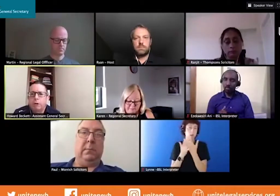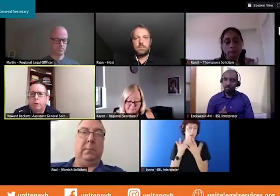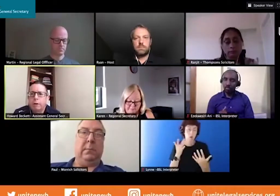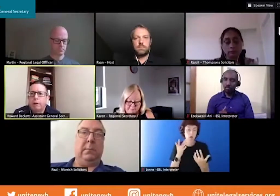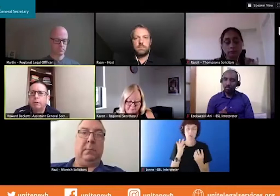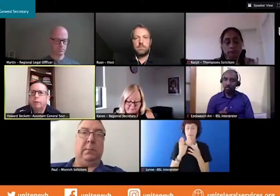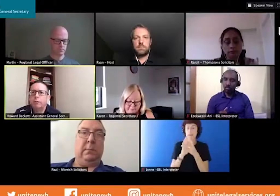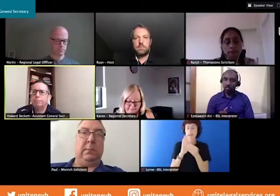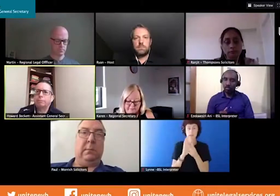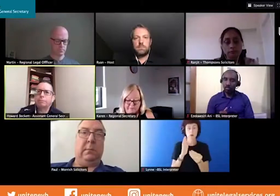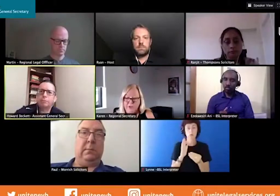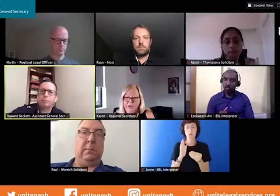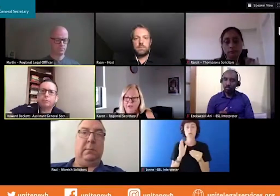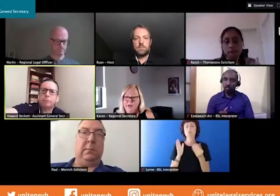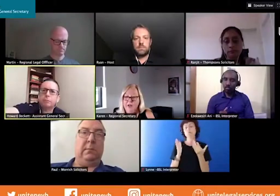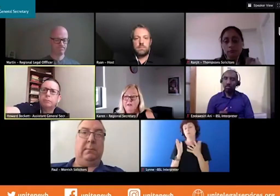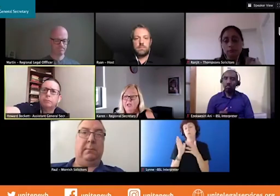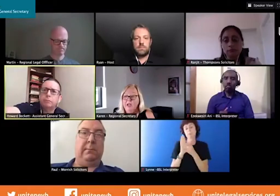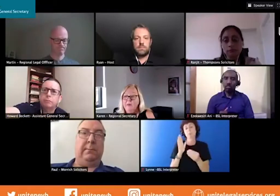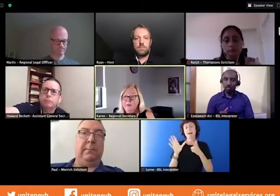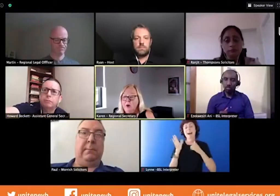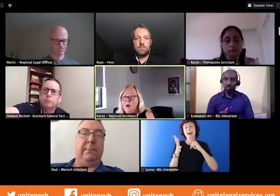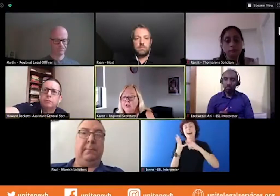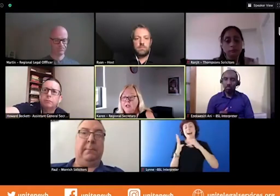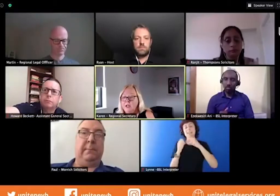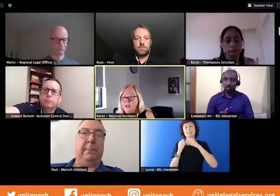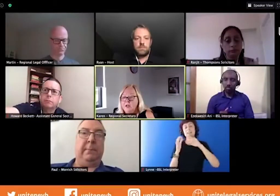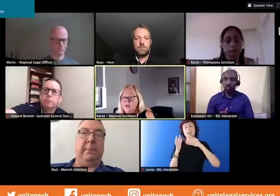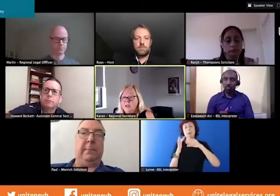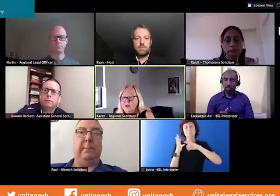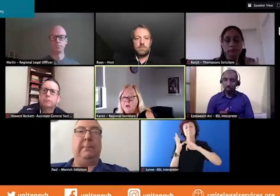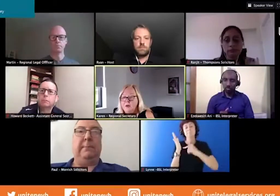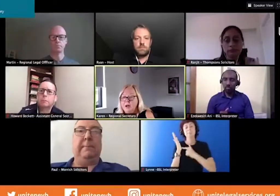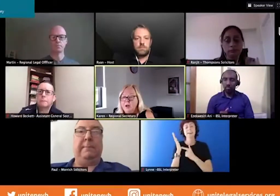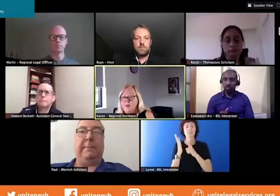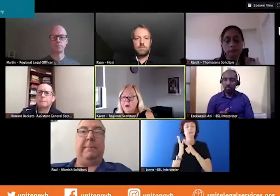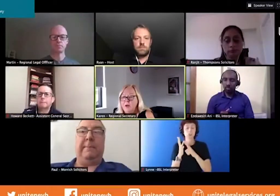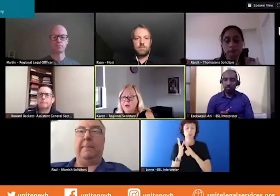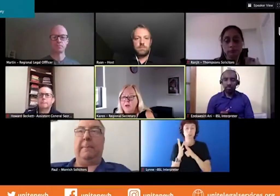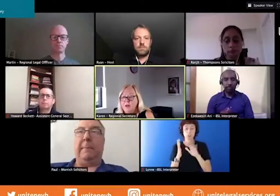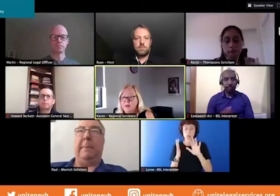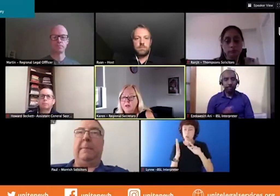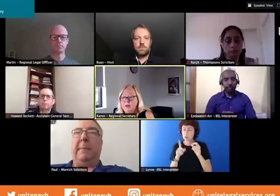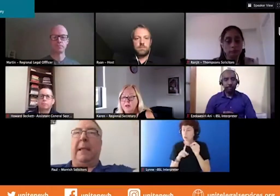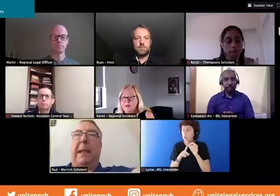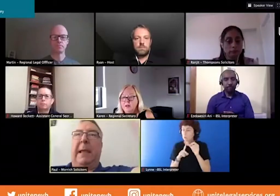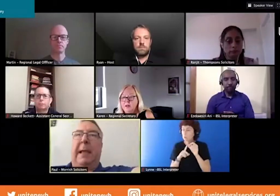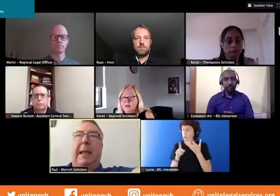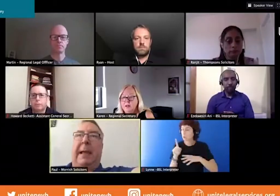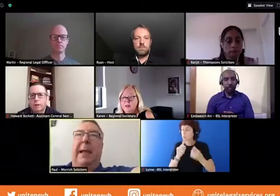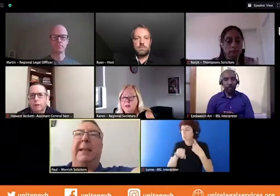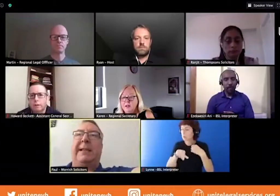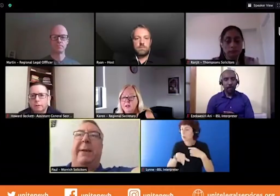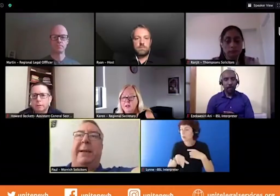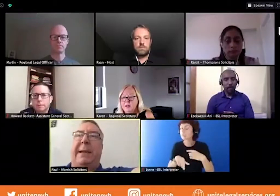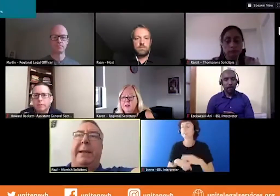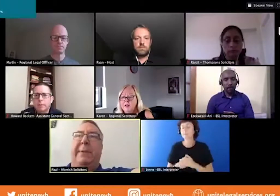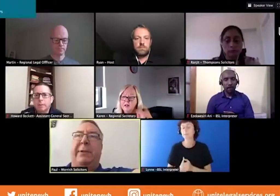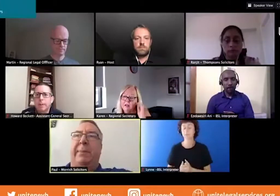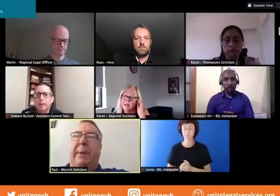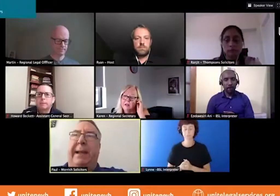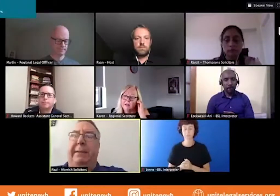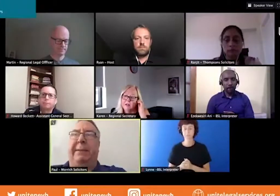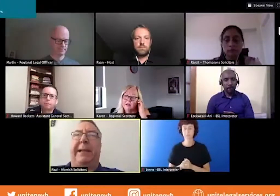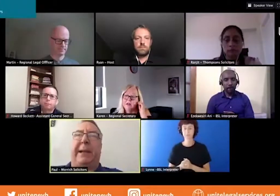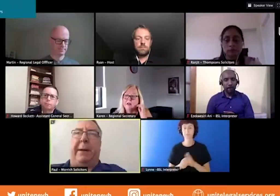to asbestos. Thank you. Paul, did you indicate you want to come back on that one? Yes, Karen, it was